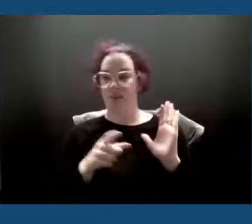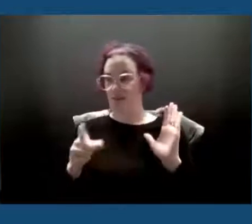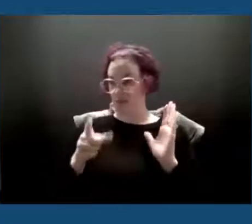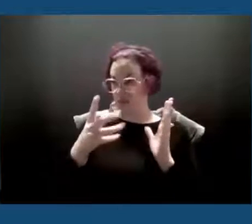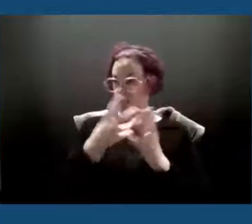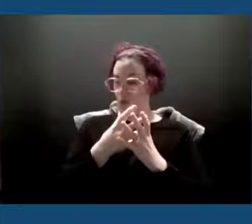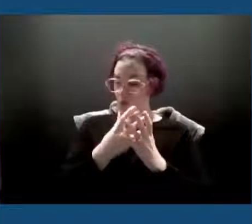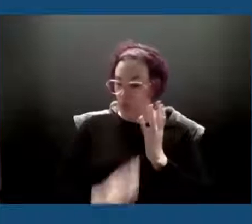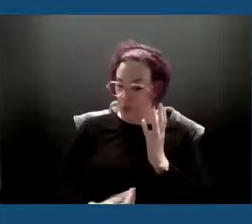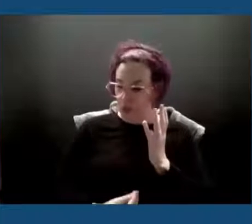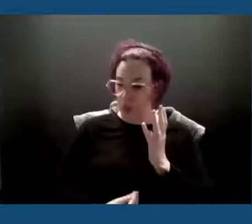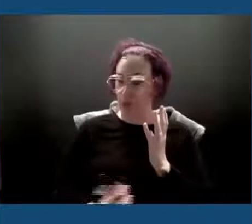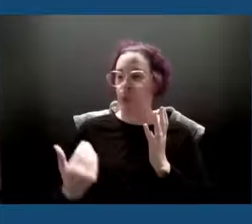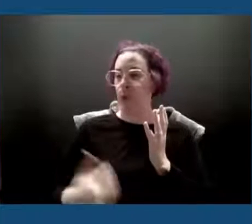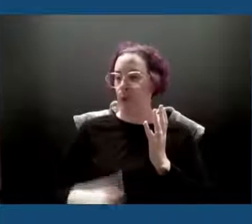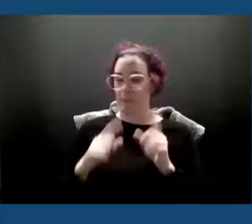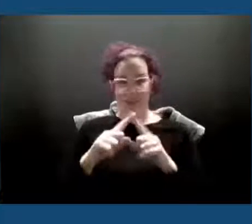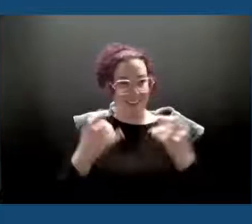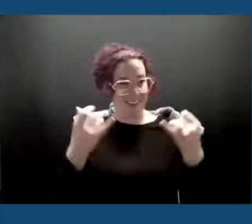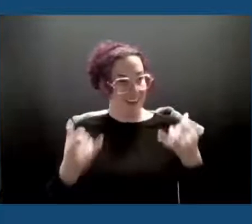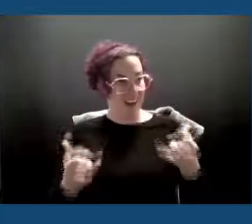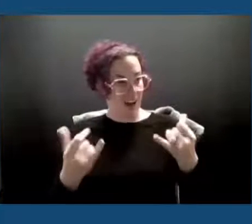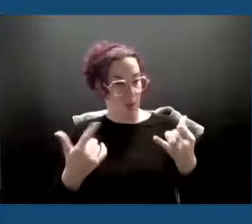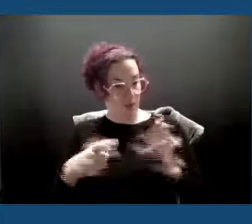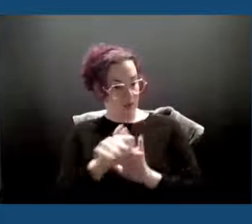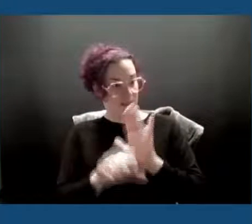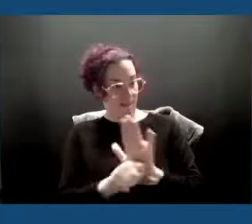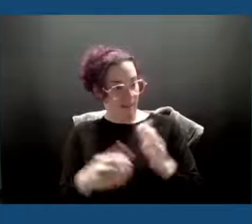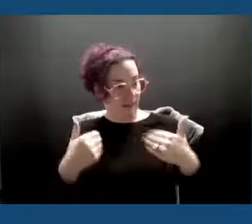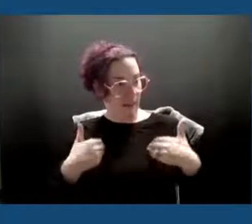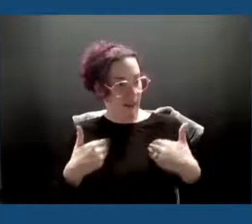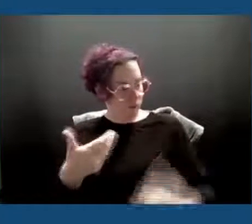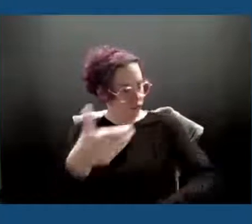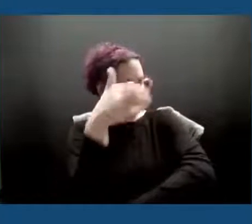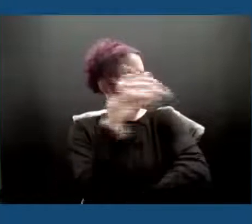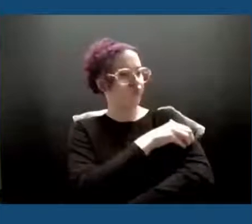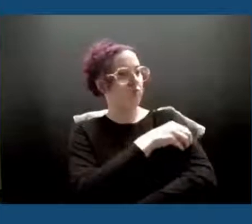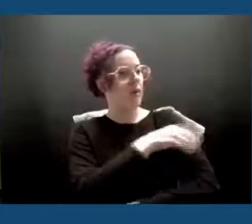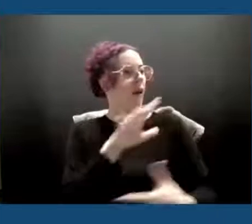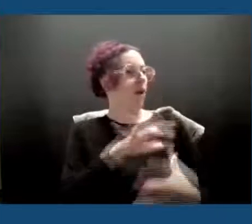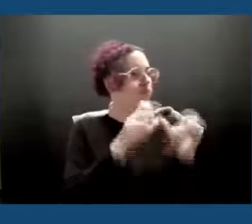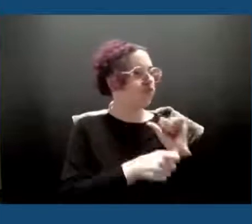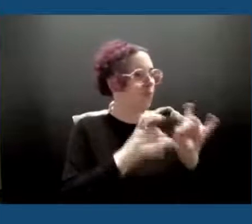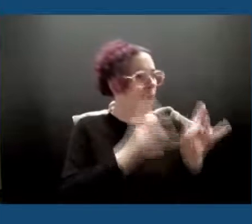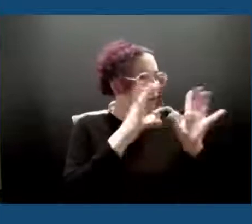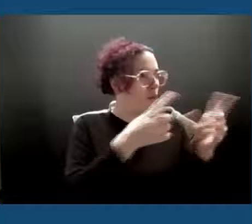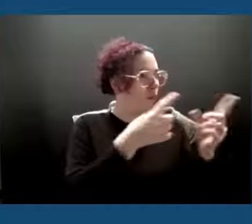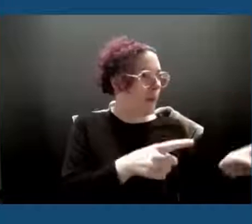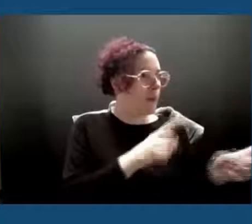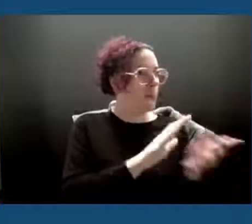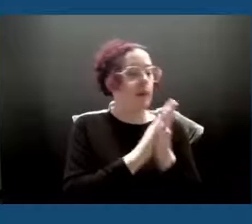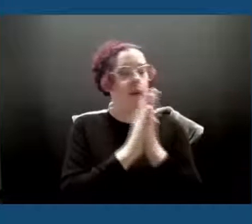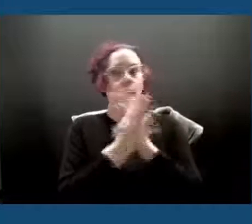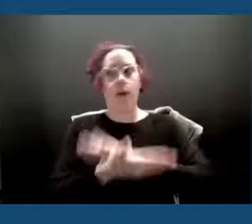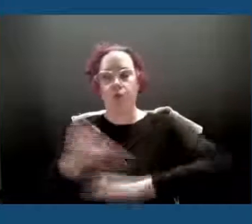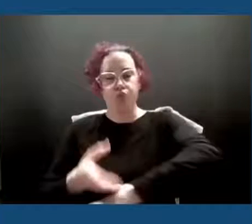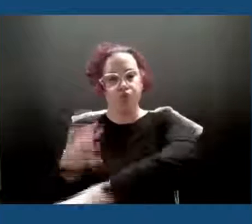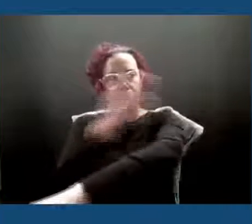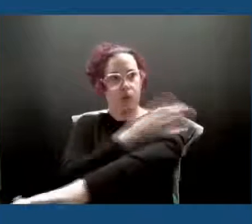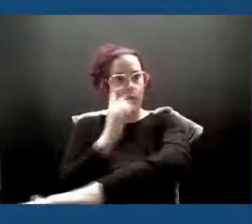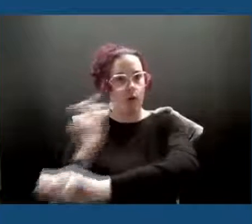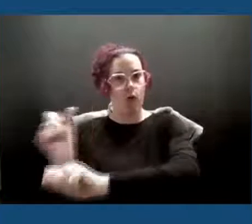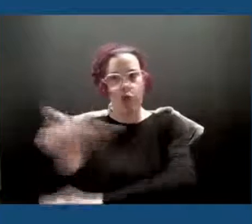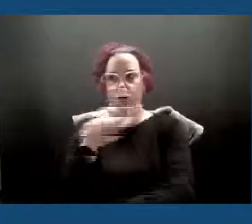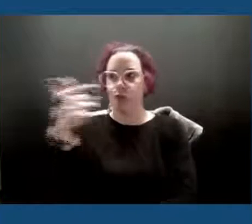as a state have the power to turn tragedy into progress. And thank you for sharing your personal story,